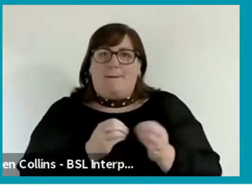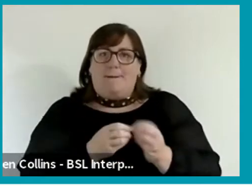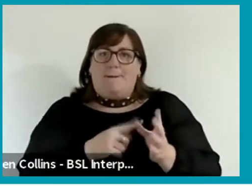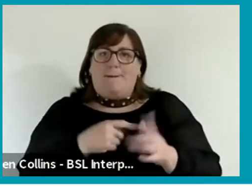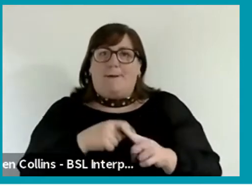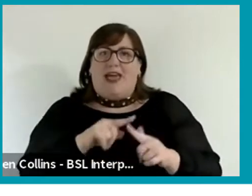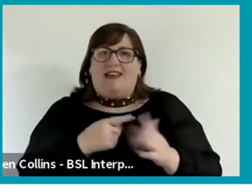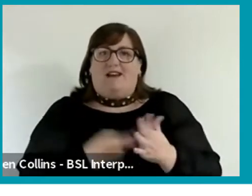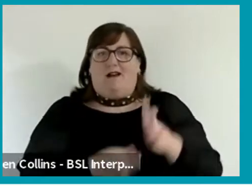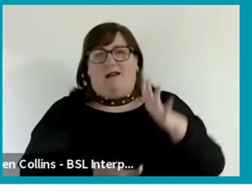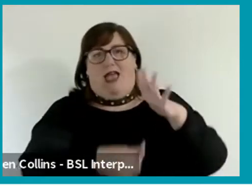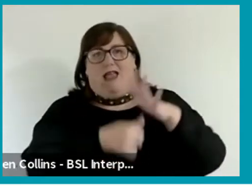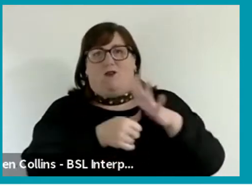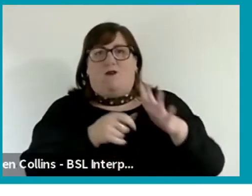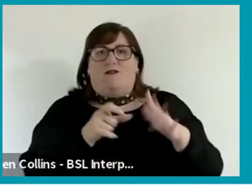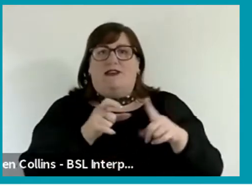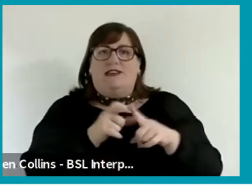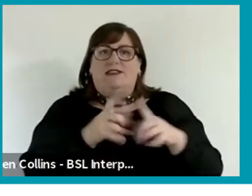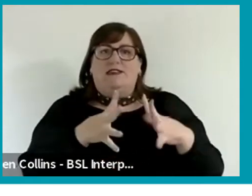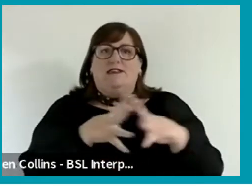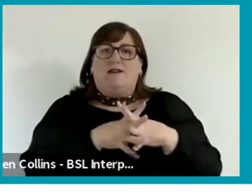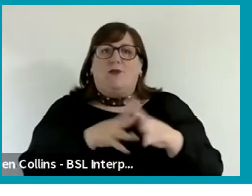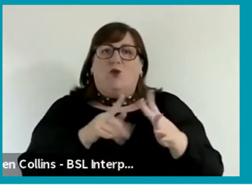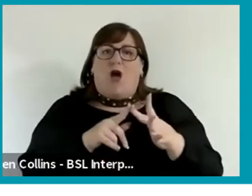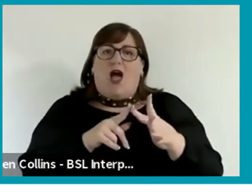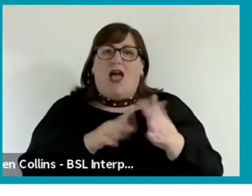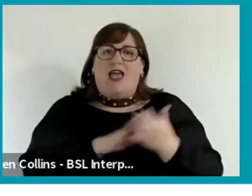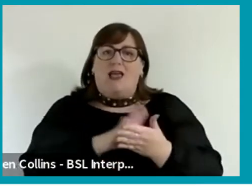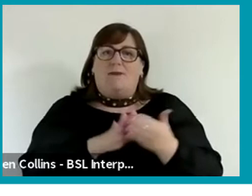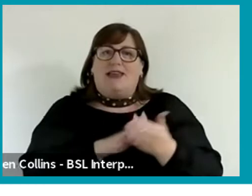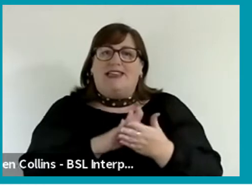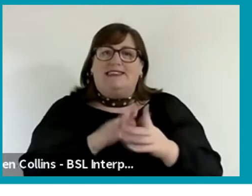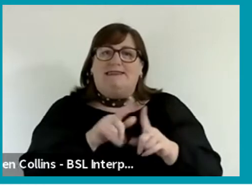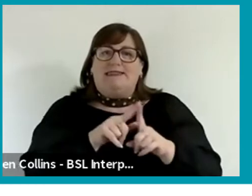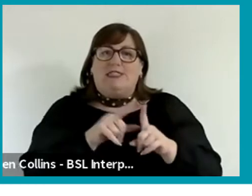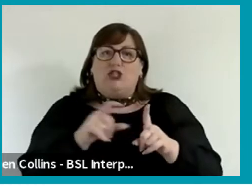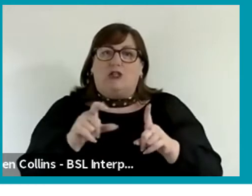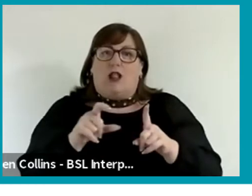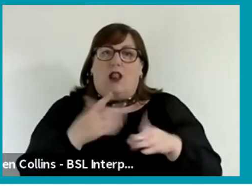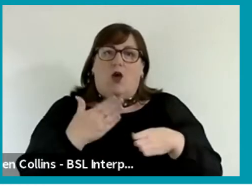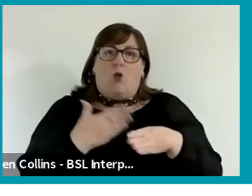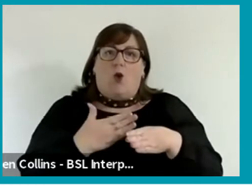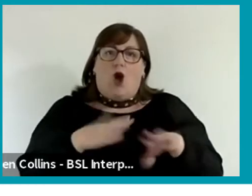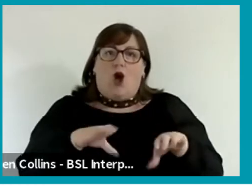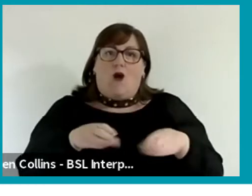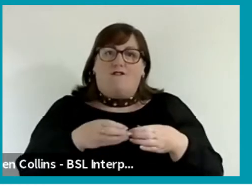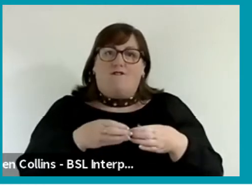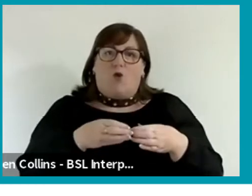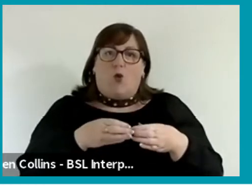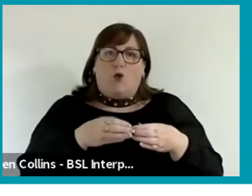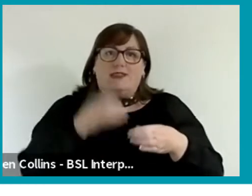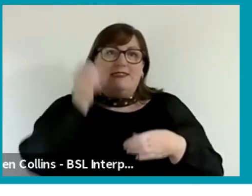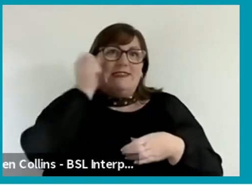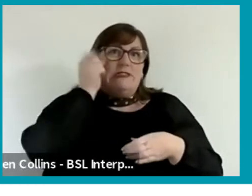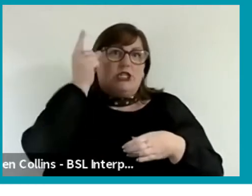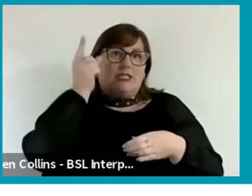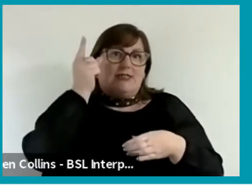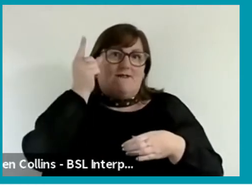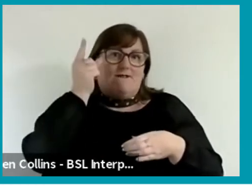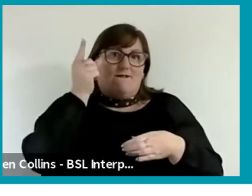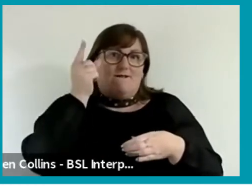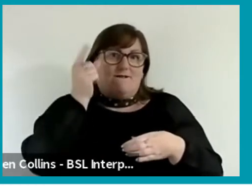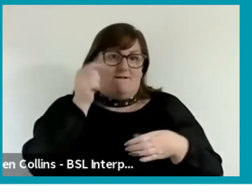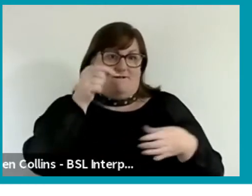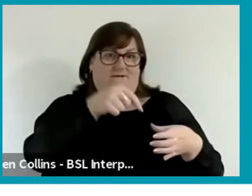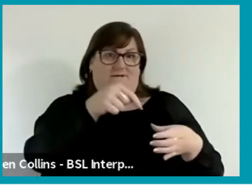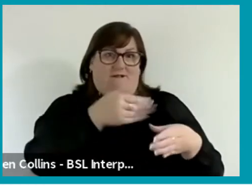DWI here at OSTC, and DWI stands for Digital Workforce Initiative. So they are our workforce who